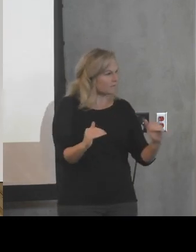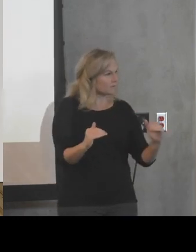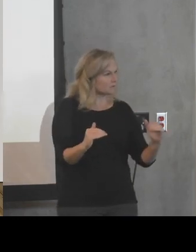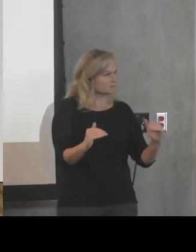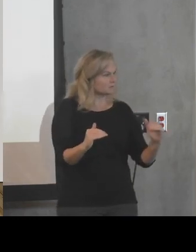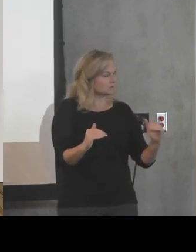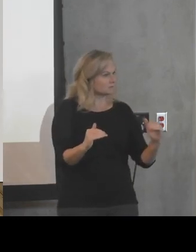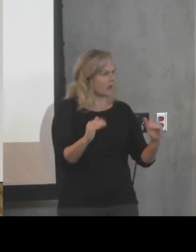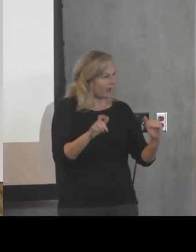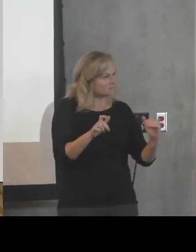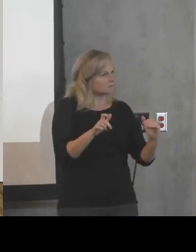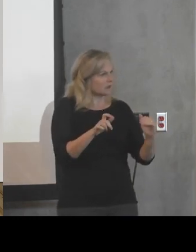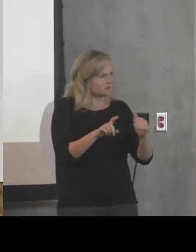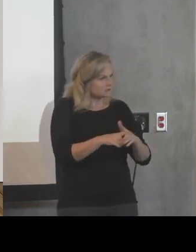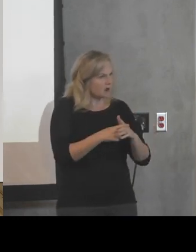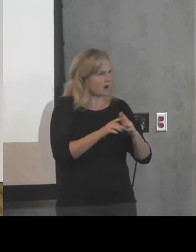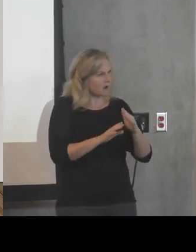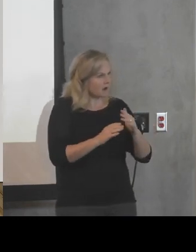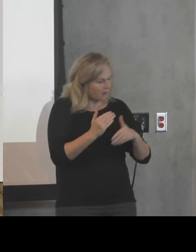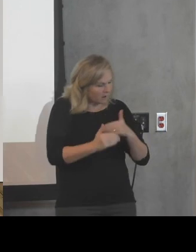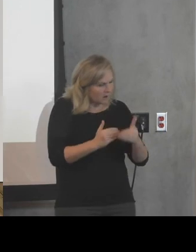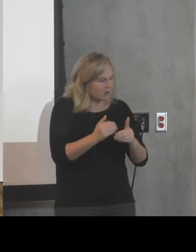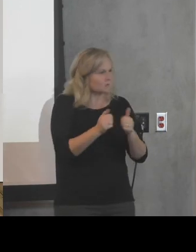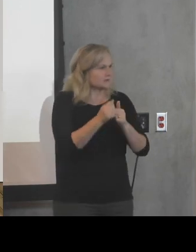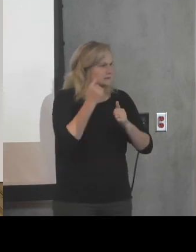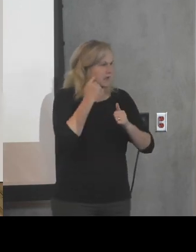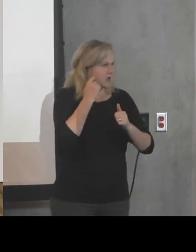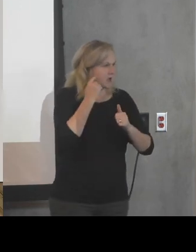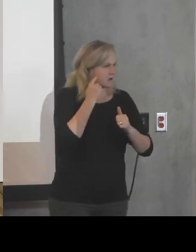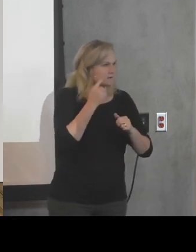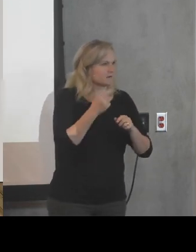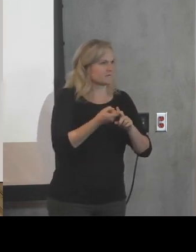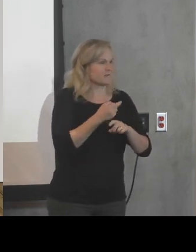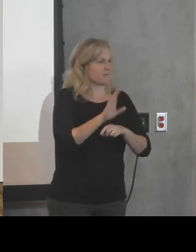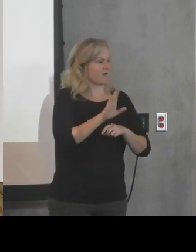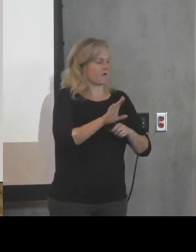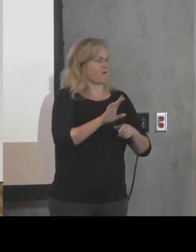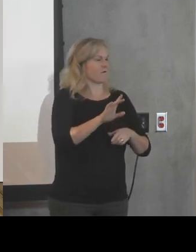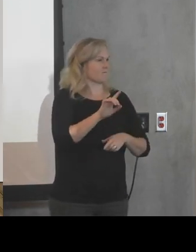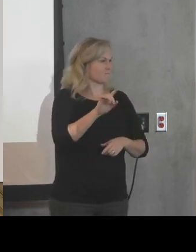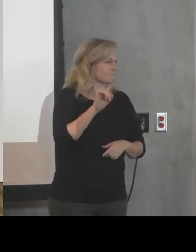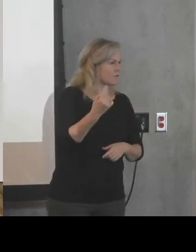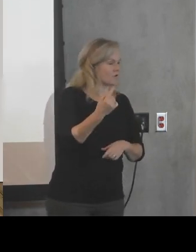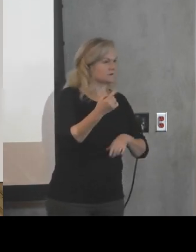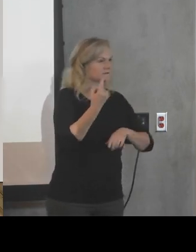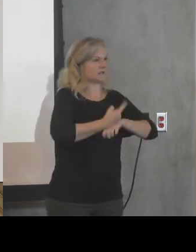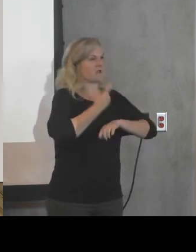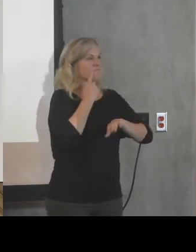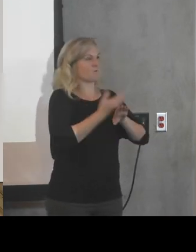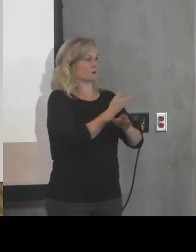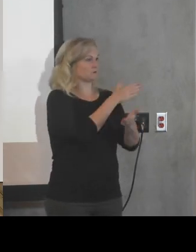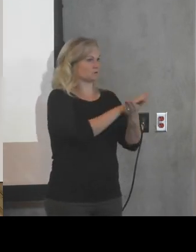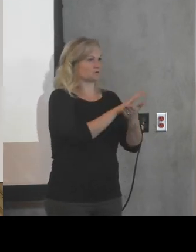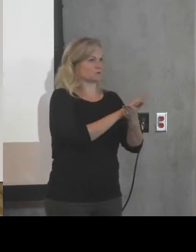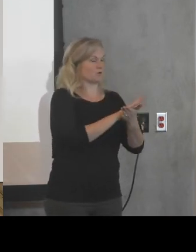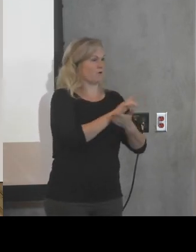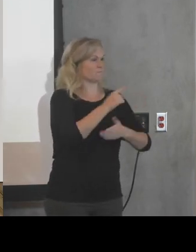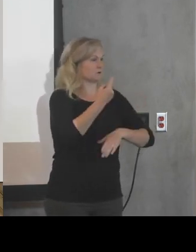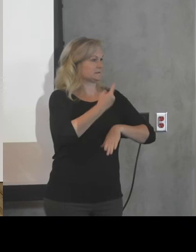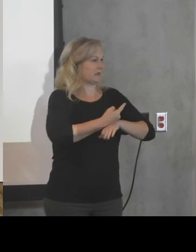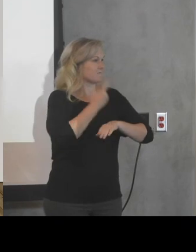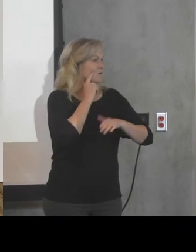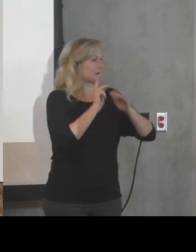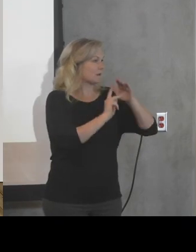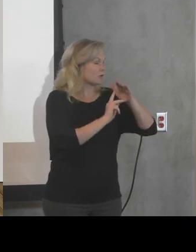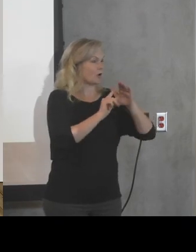And so we want to work on sounds right from their first day of preschool or kindergarten or grade 1. We don't